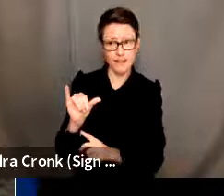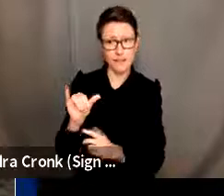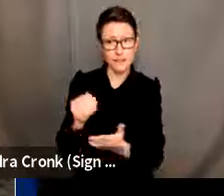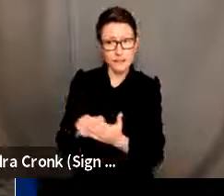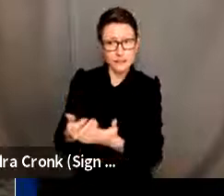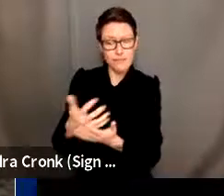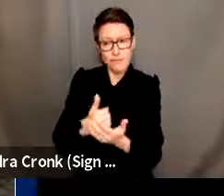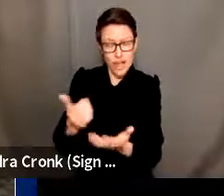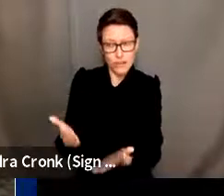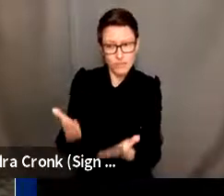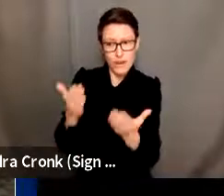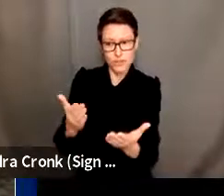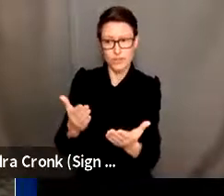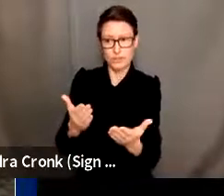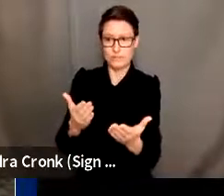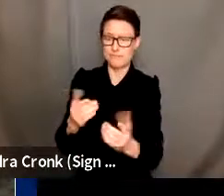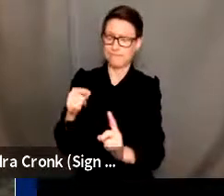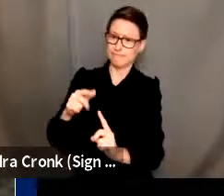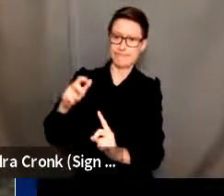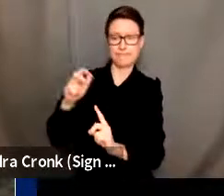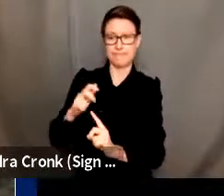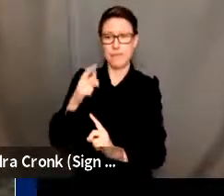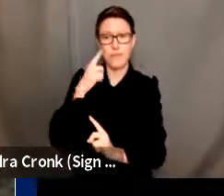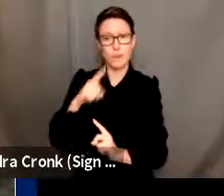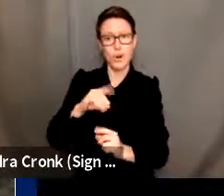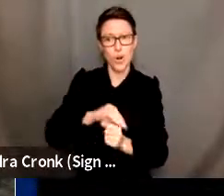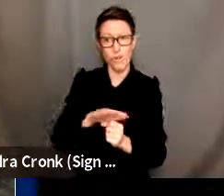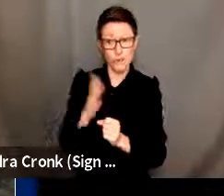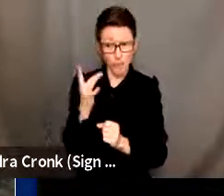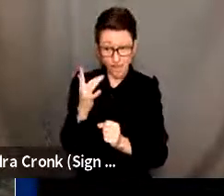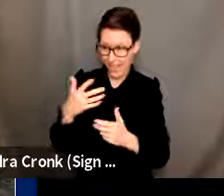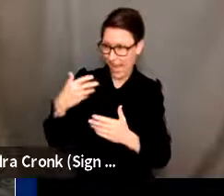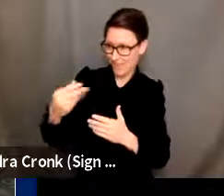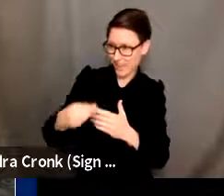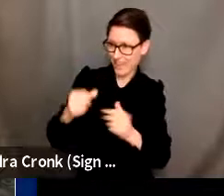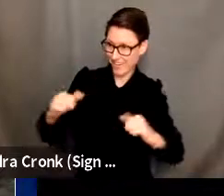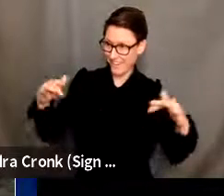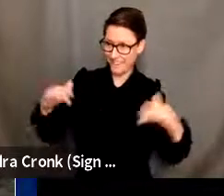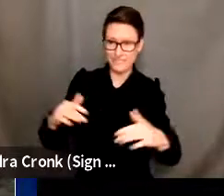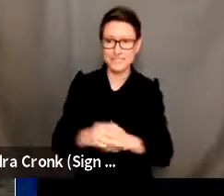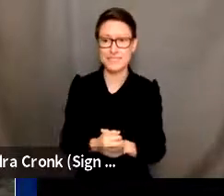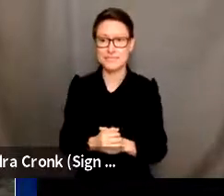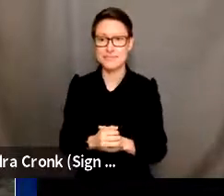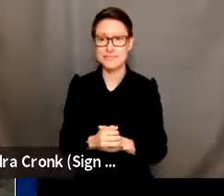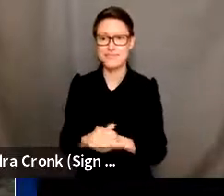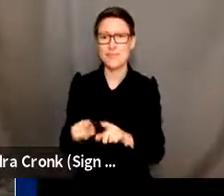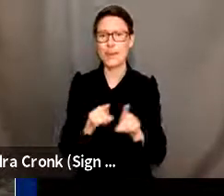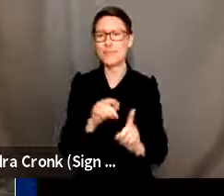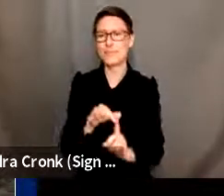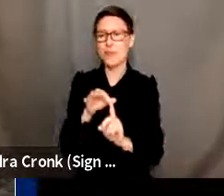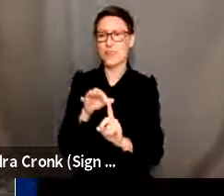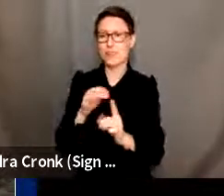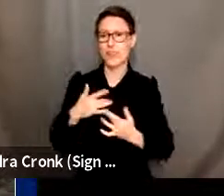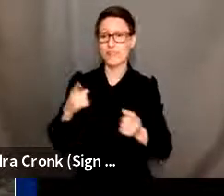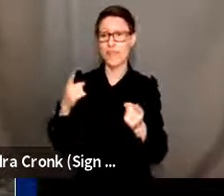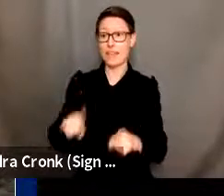that outdoors safely. And then we also are having some special events that are being done virtually,